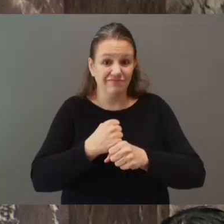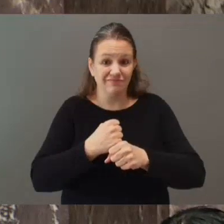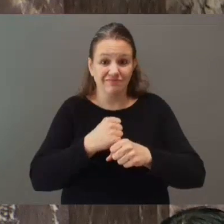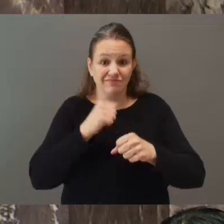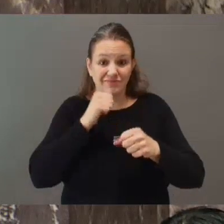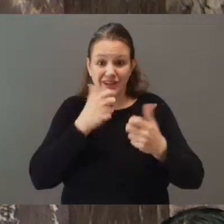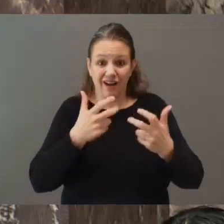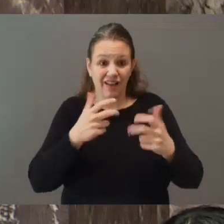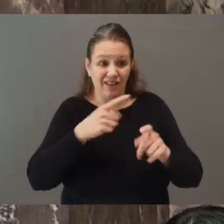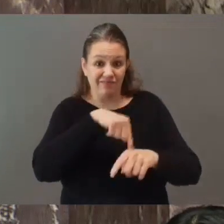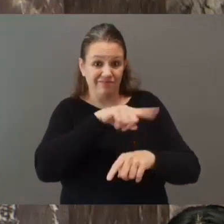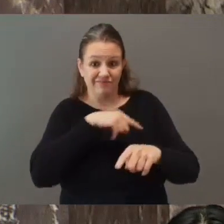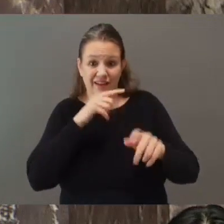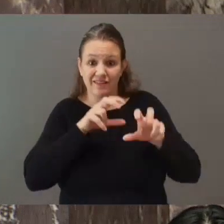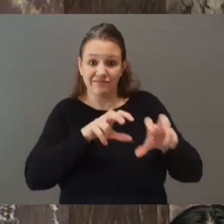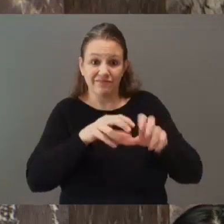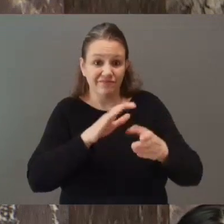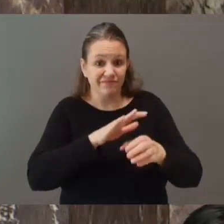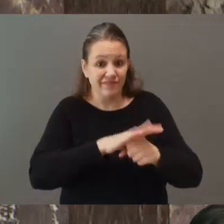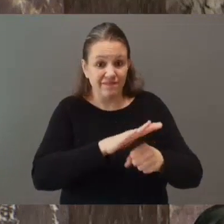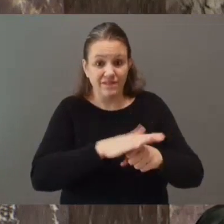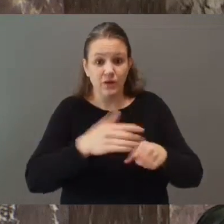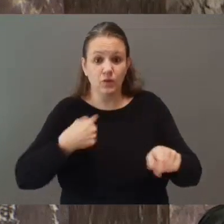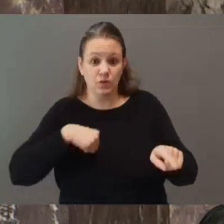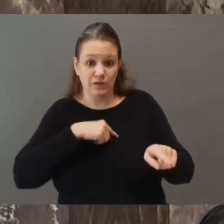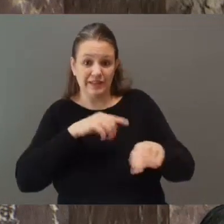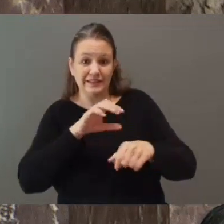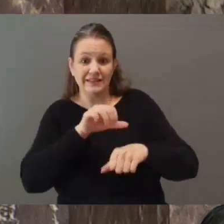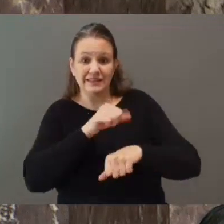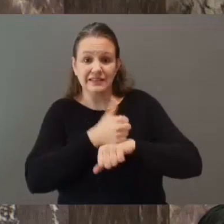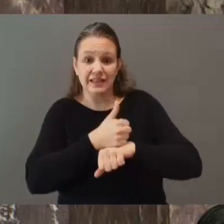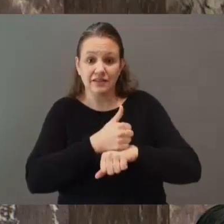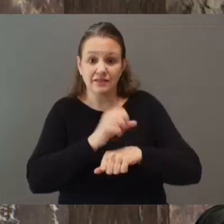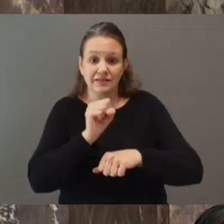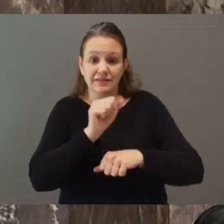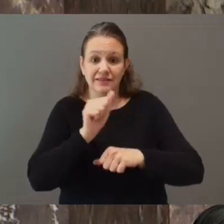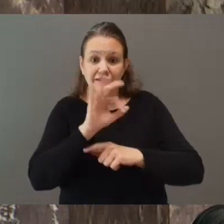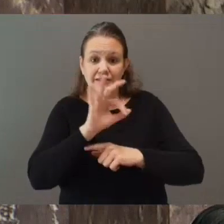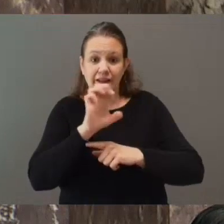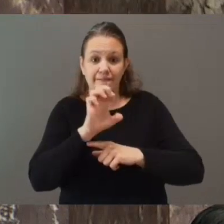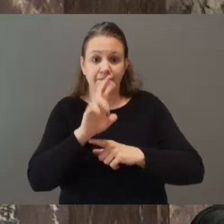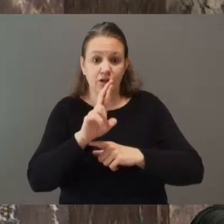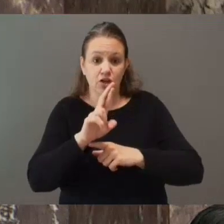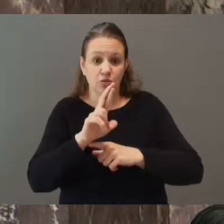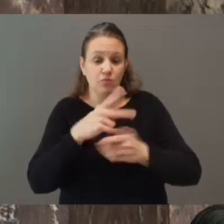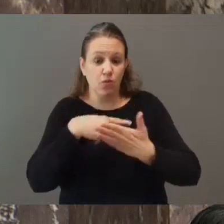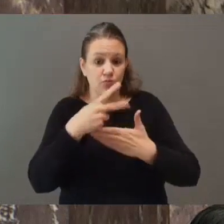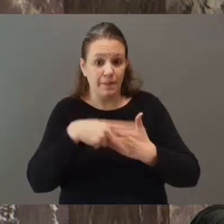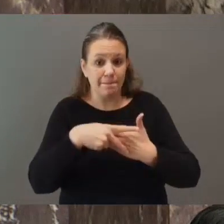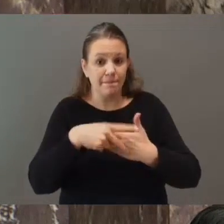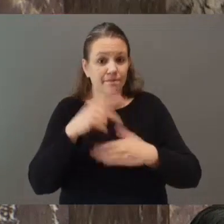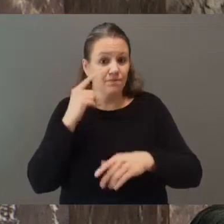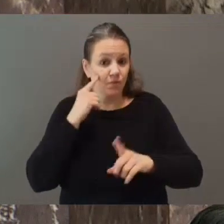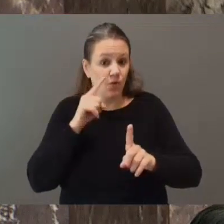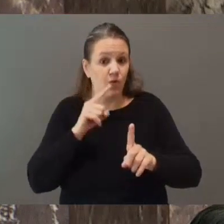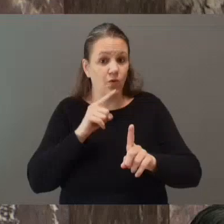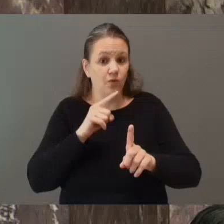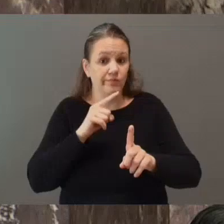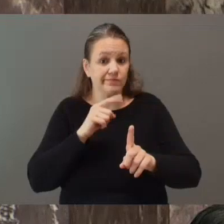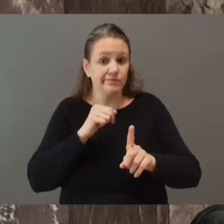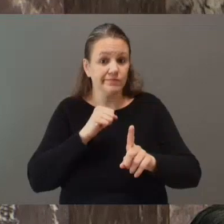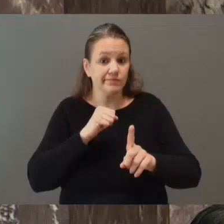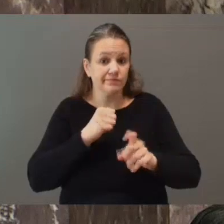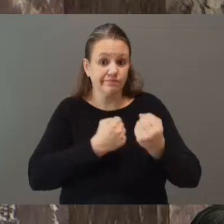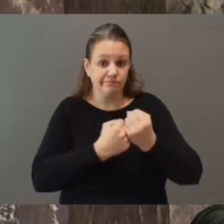to that, more seniors had access to those dollars, Honourable Speaker. We know this is important. We respect that people who've worked